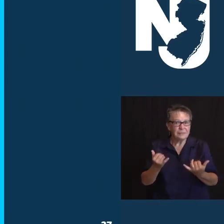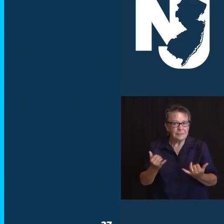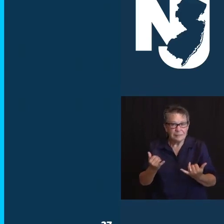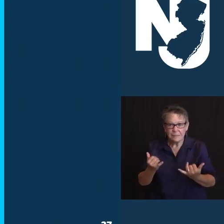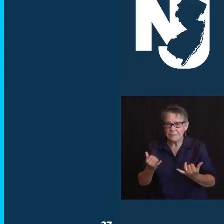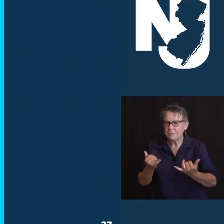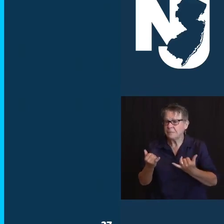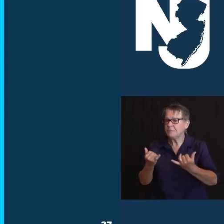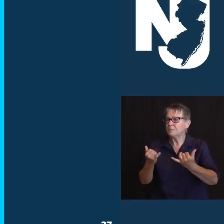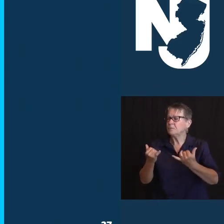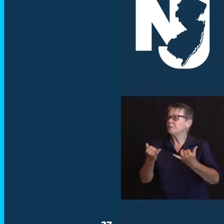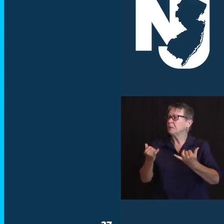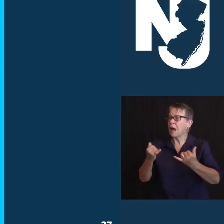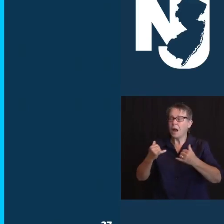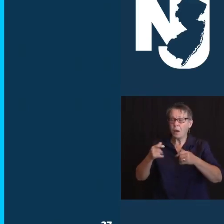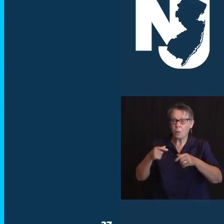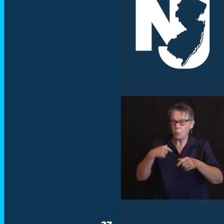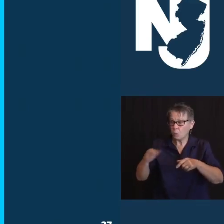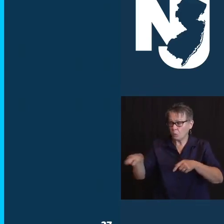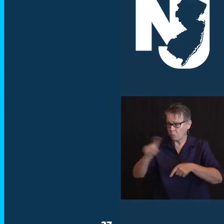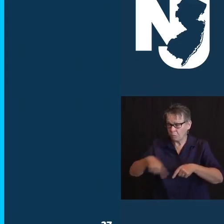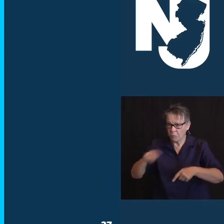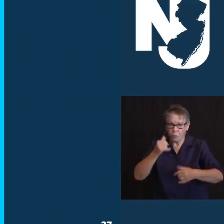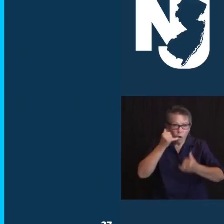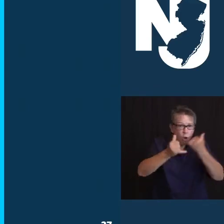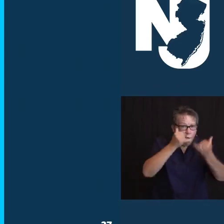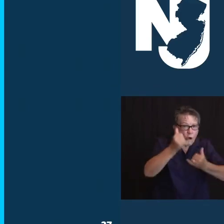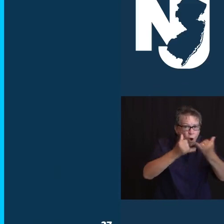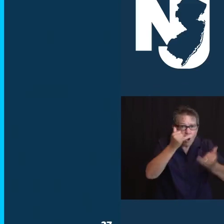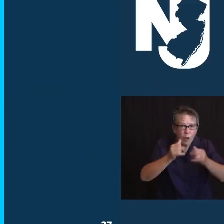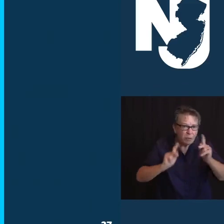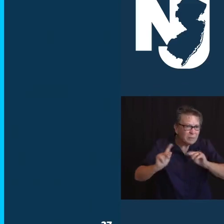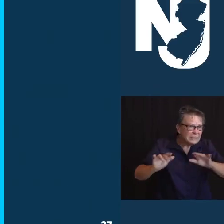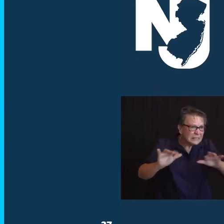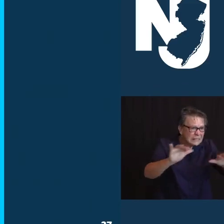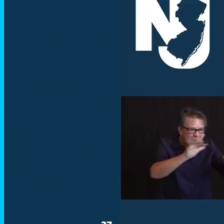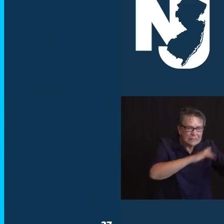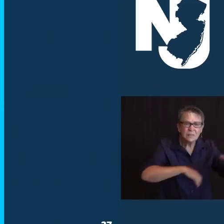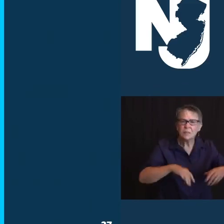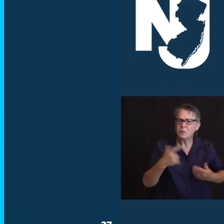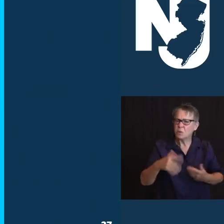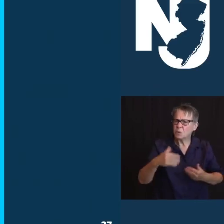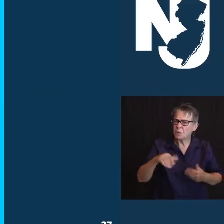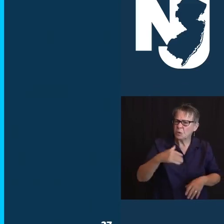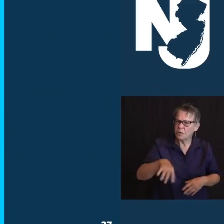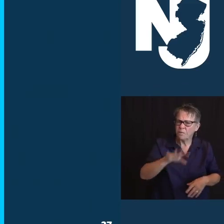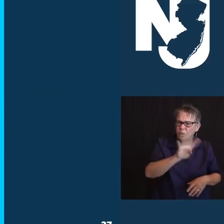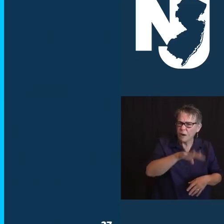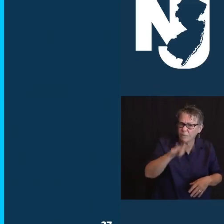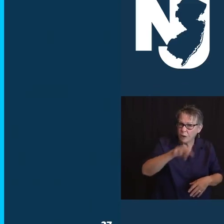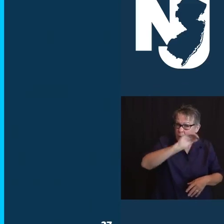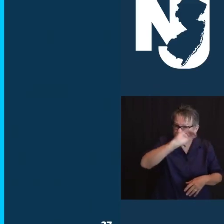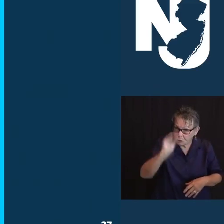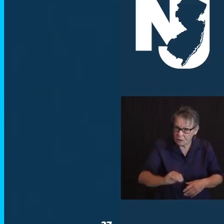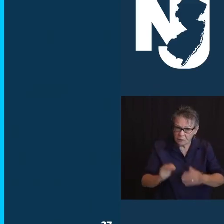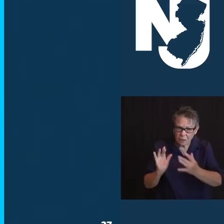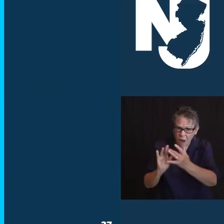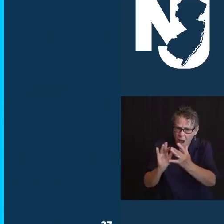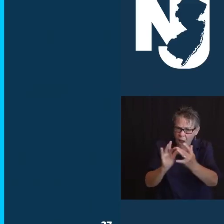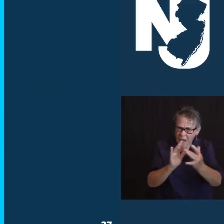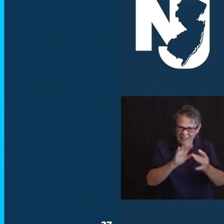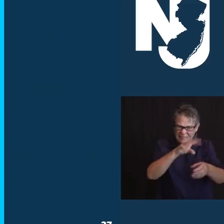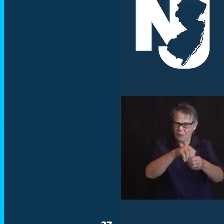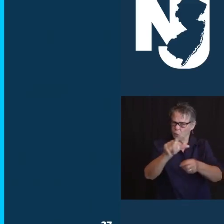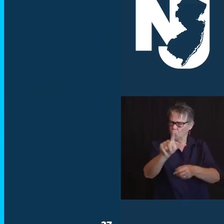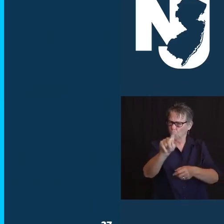provided, the percentage of contacts notified has risen from 48 to 53%. What has not increased, as